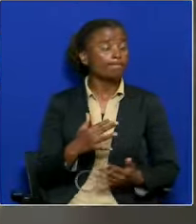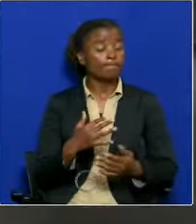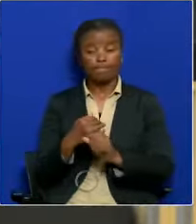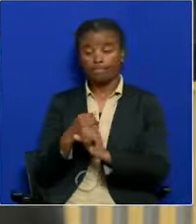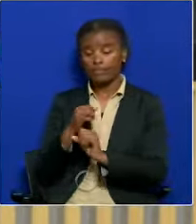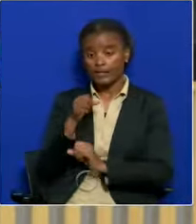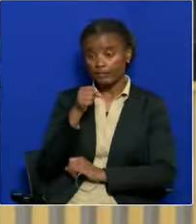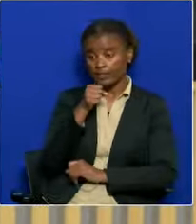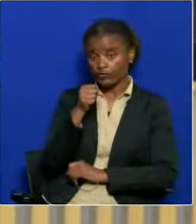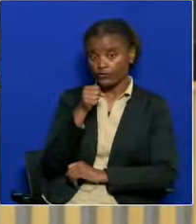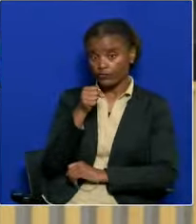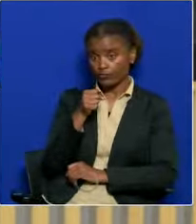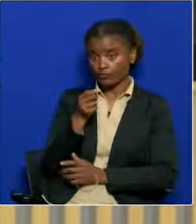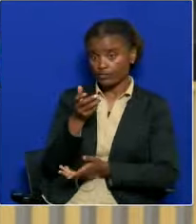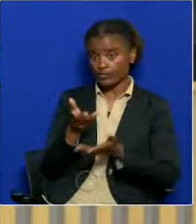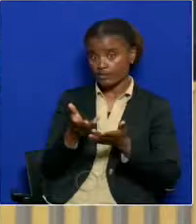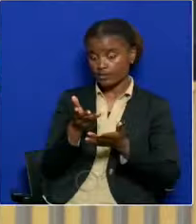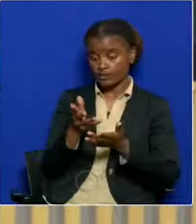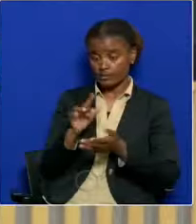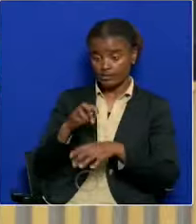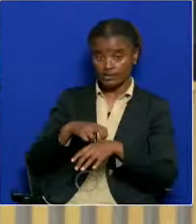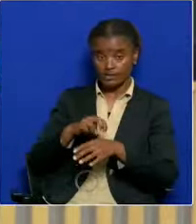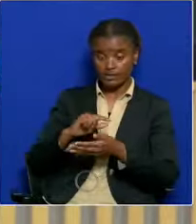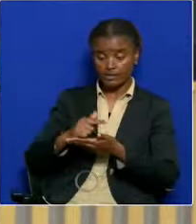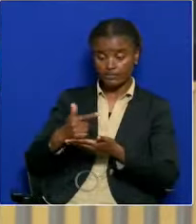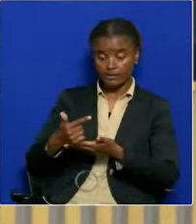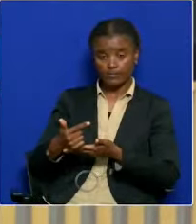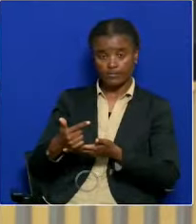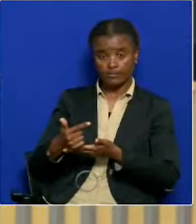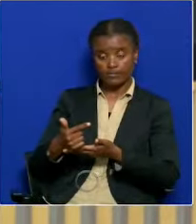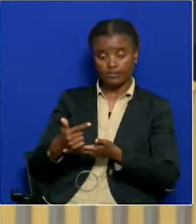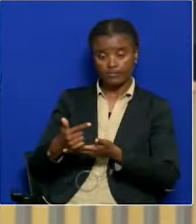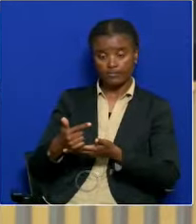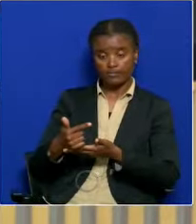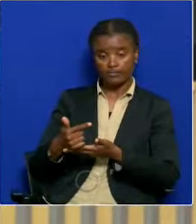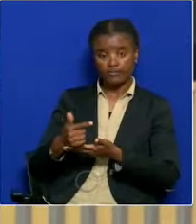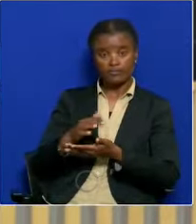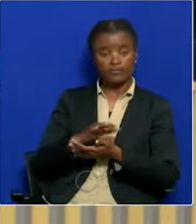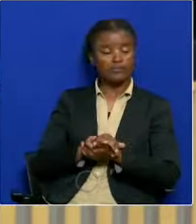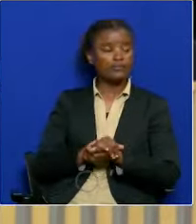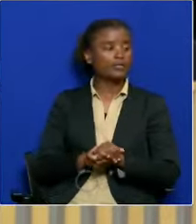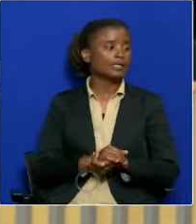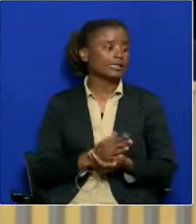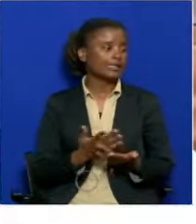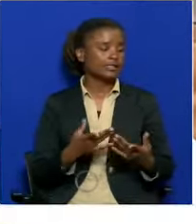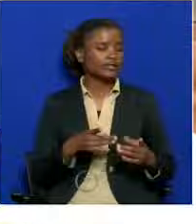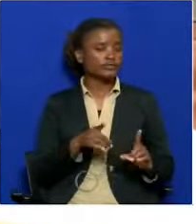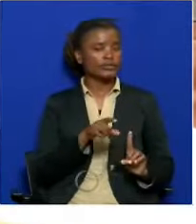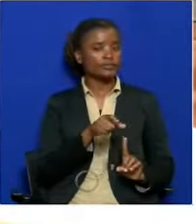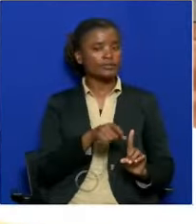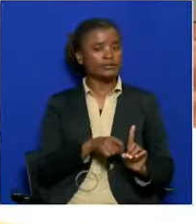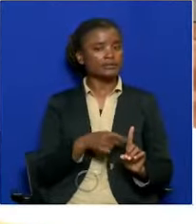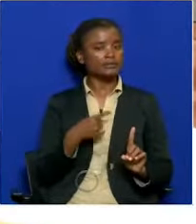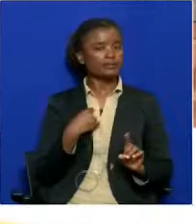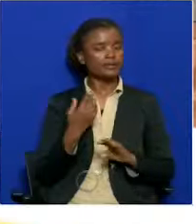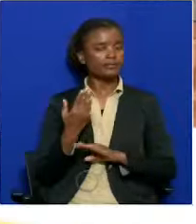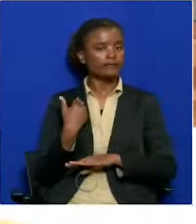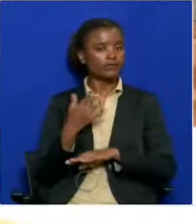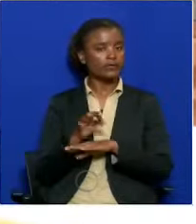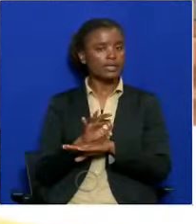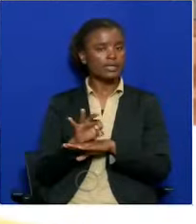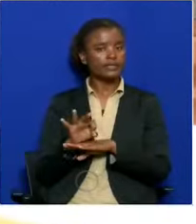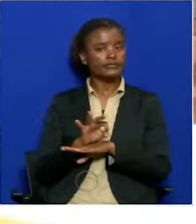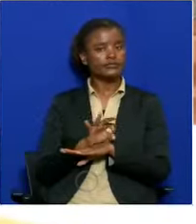laptop? Or not at this stage. Chair, I'd arranged to do a